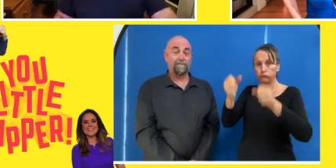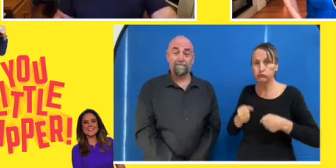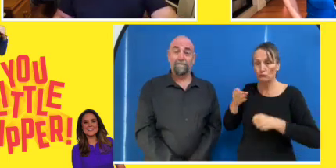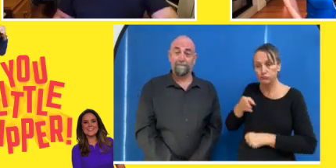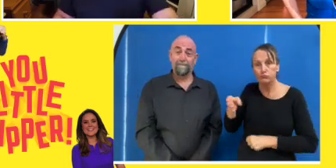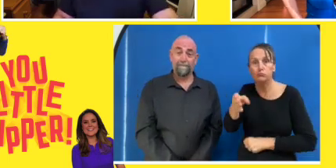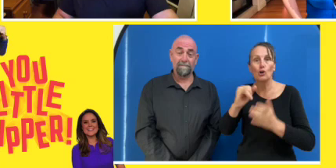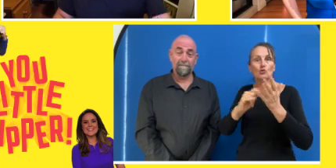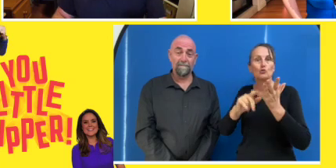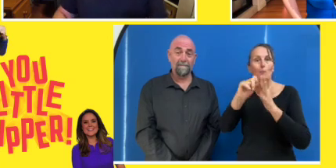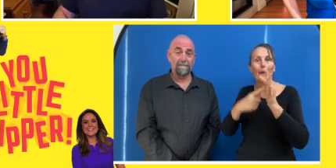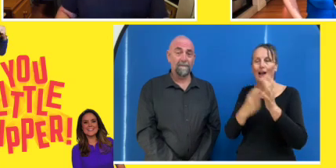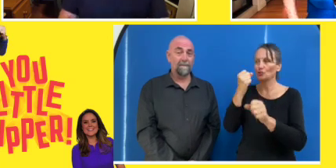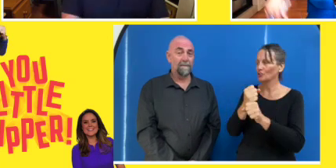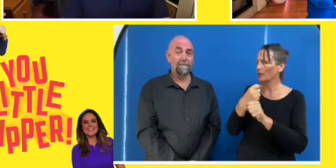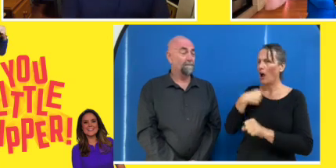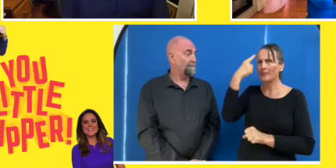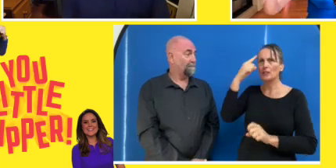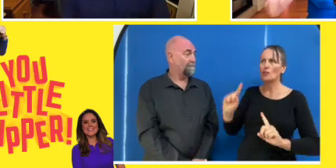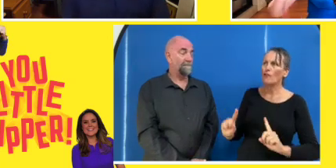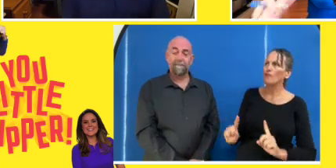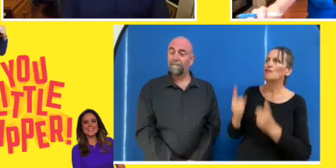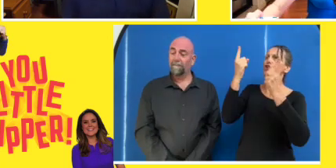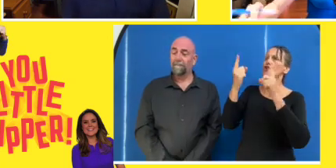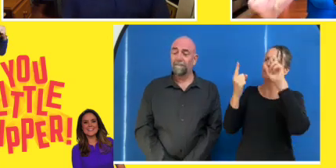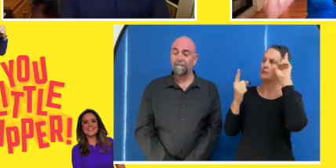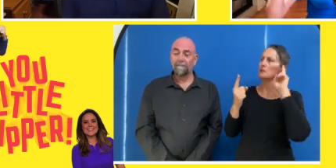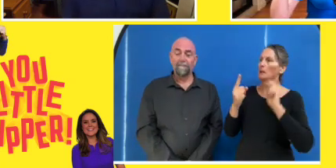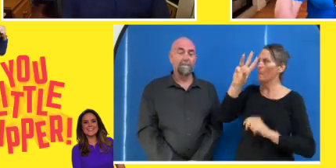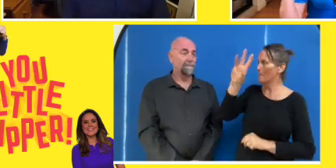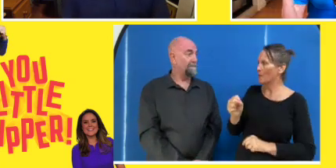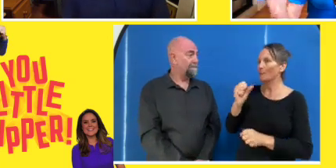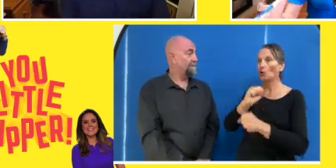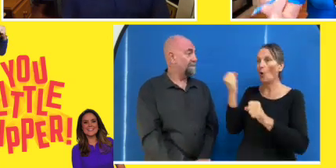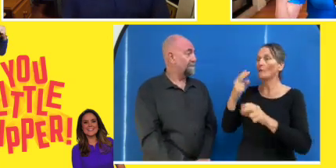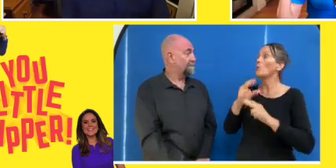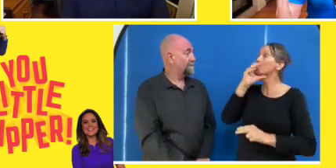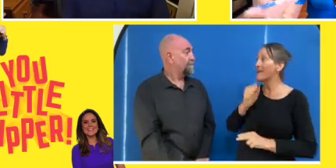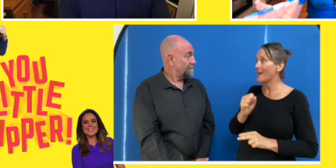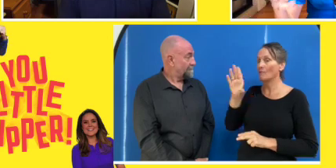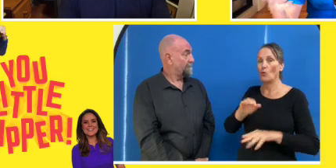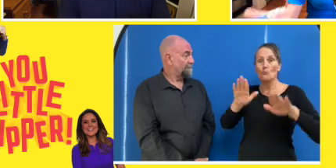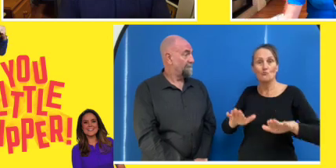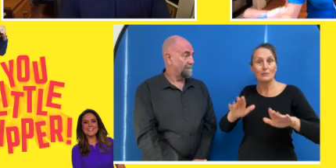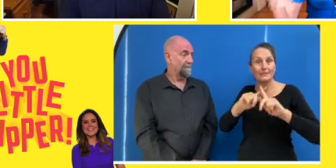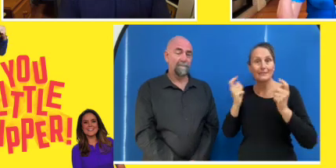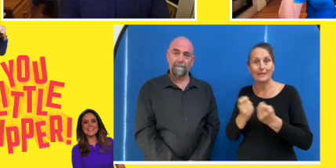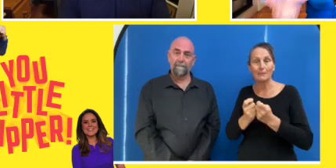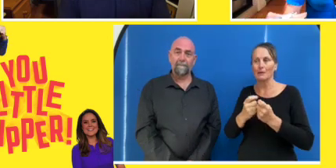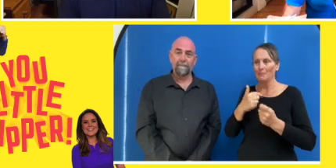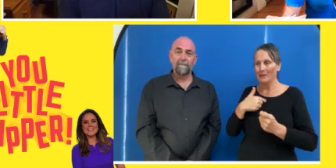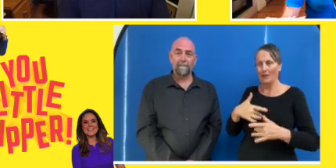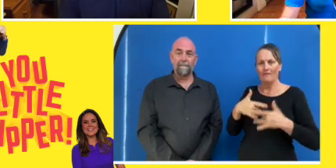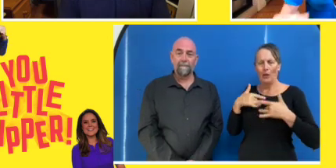G today. And it was the first gold, I believe, Paralympic gold for a man on Team Great Britain. And